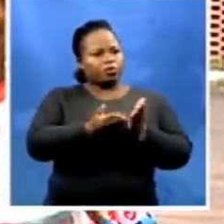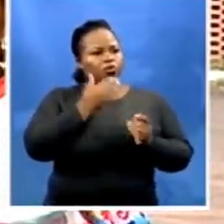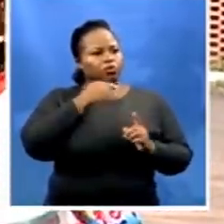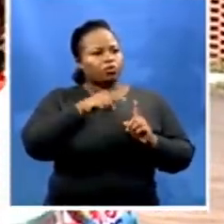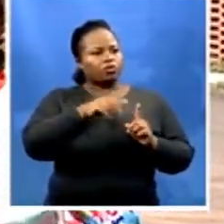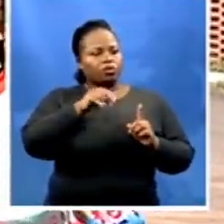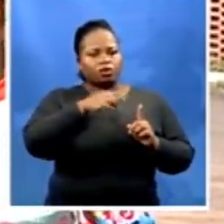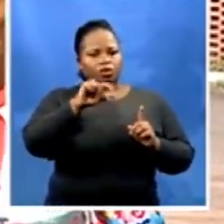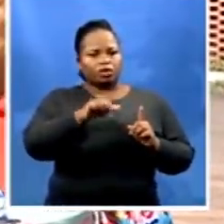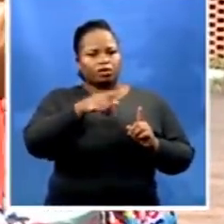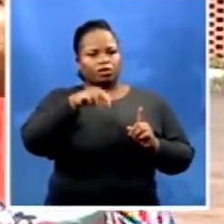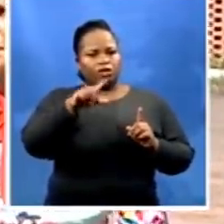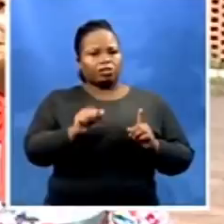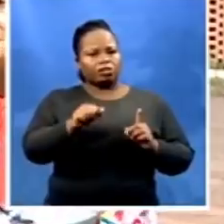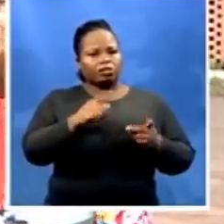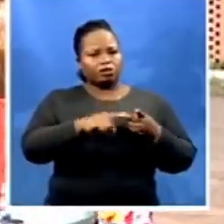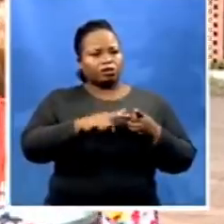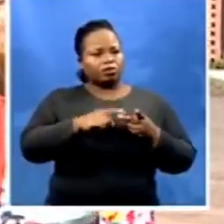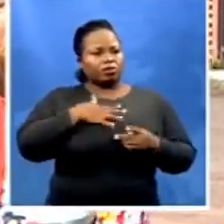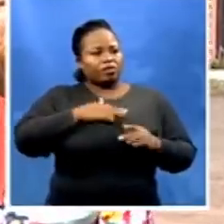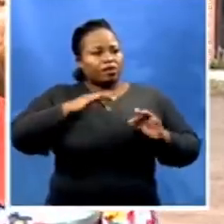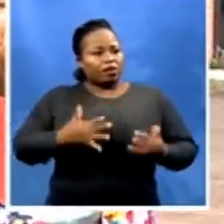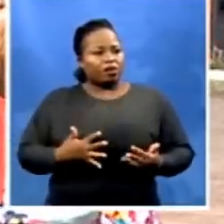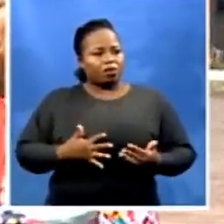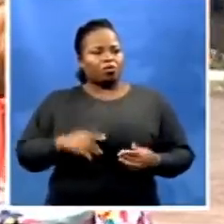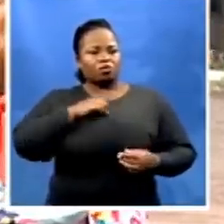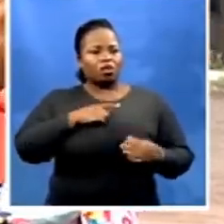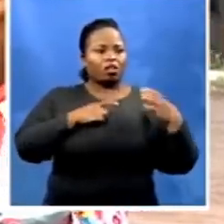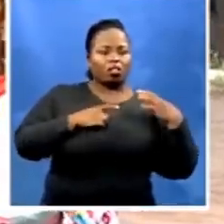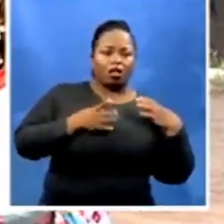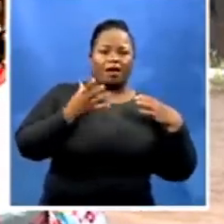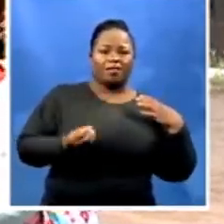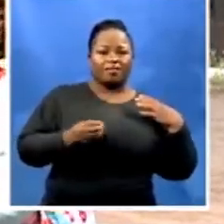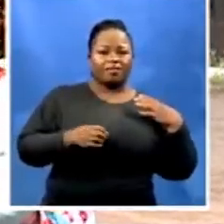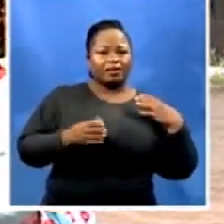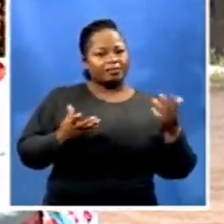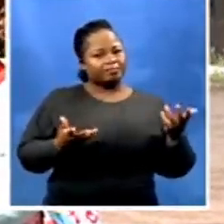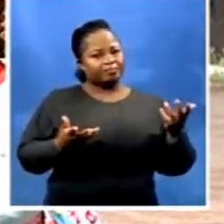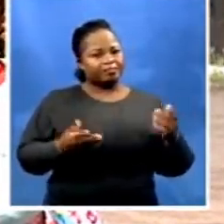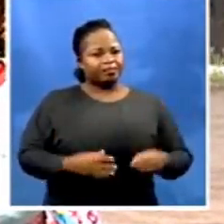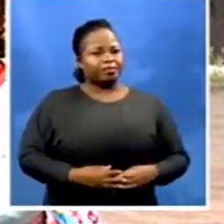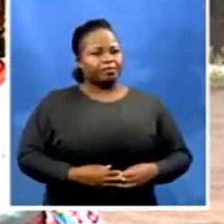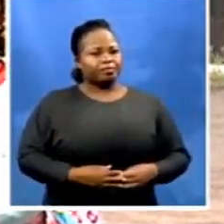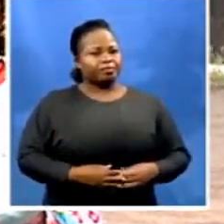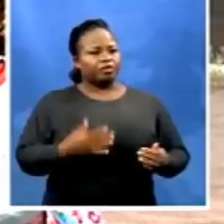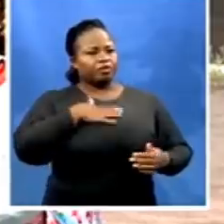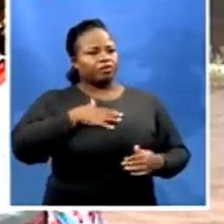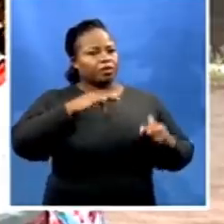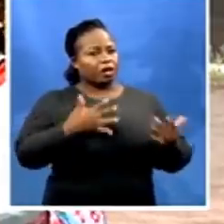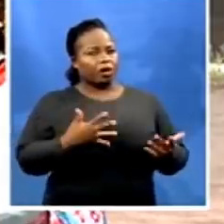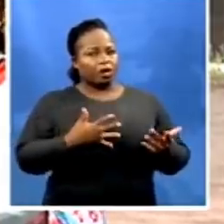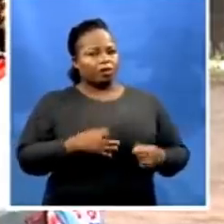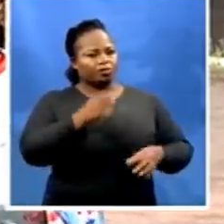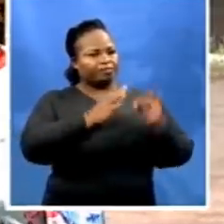it's a huge blow. SGB, how are you feeling? And tell us, what is the school doing in making sure that this does not